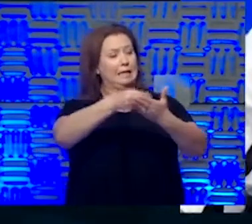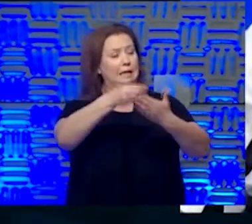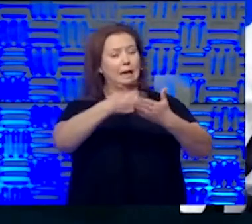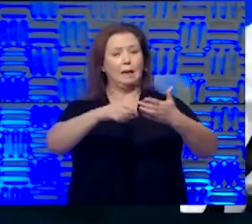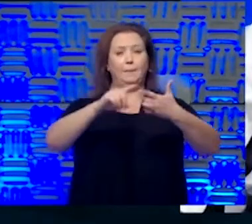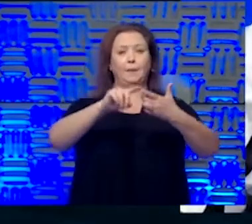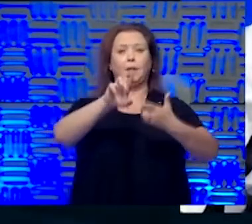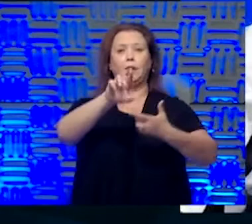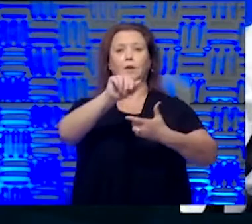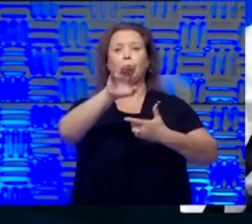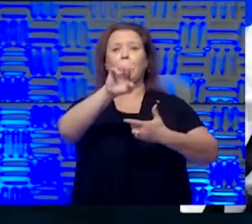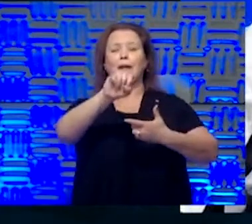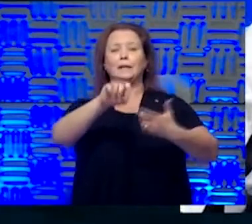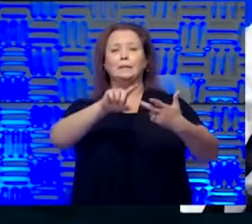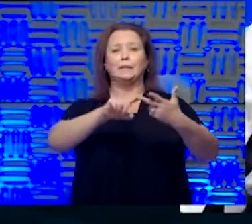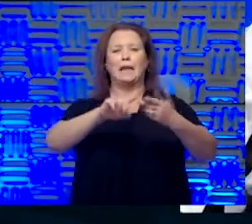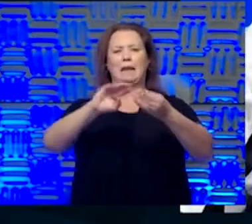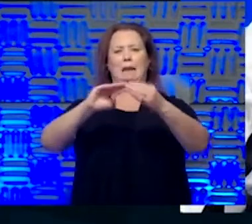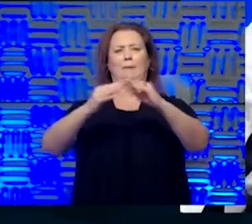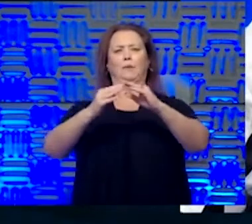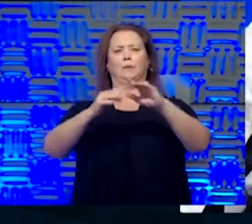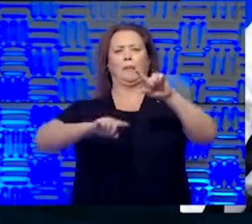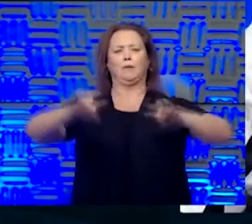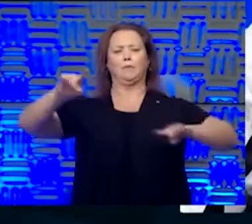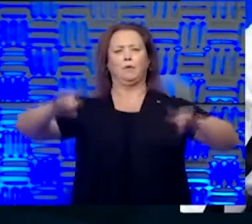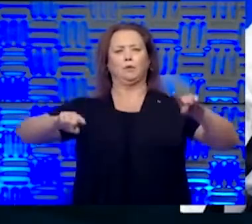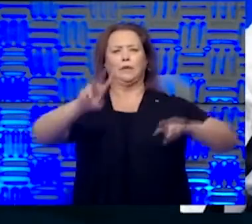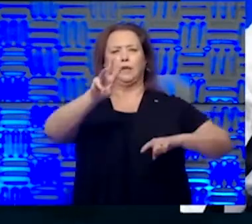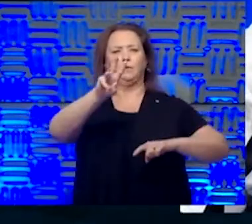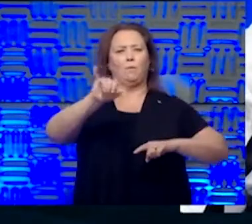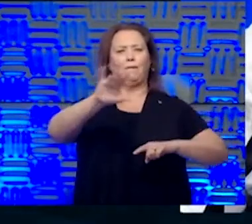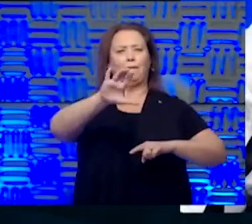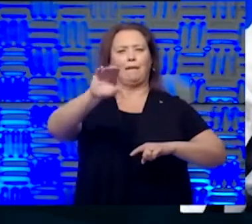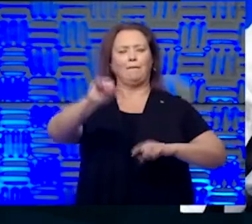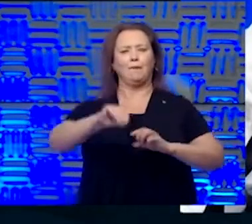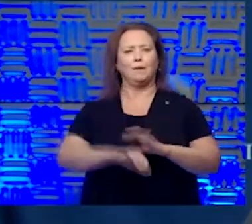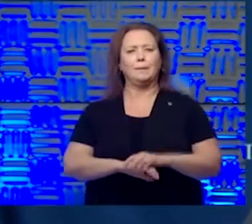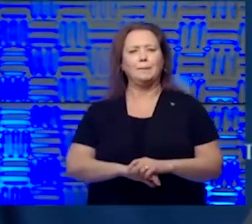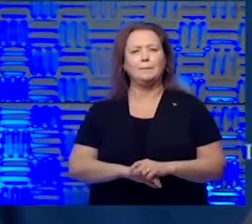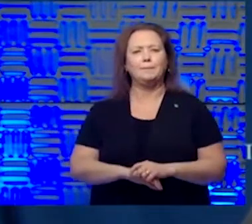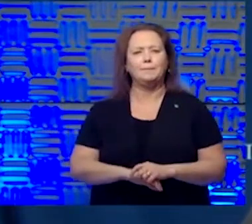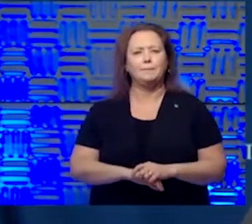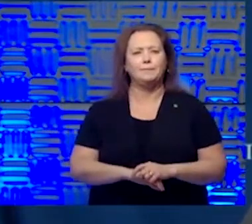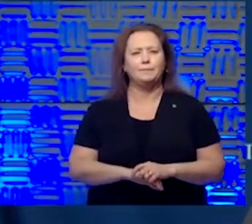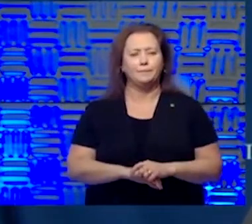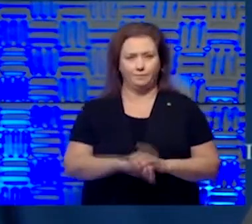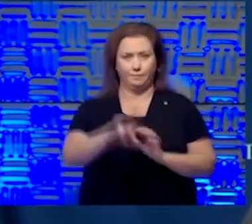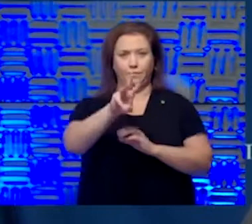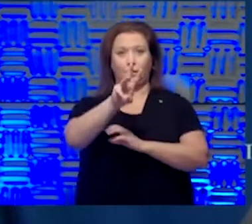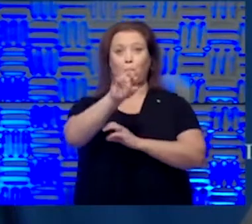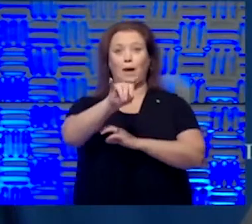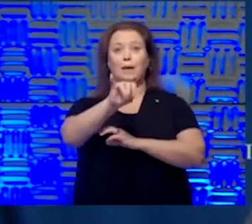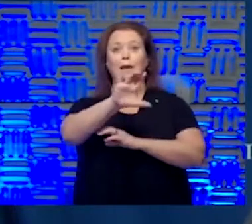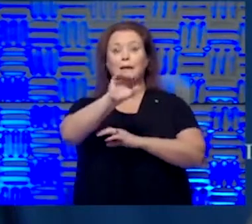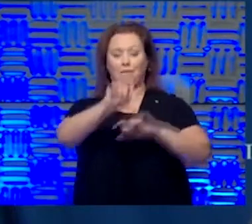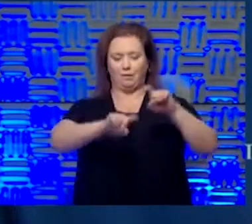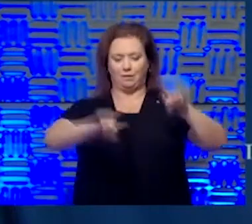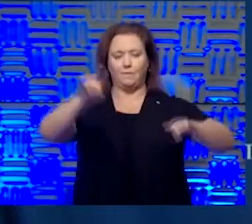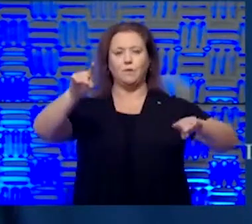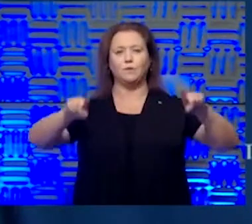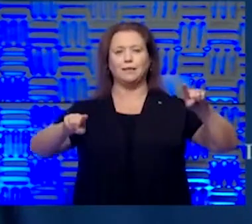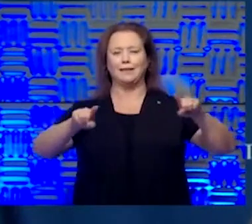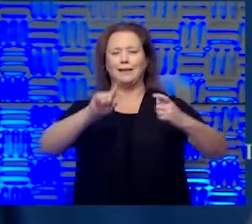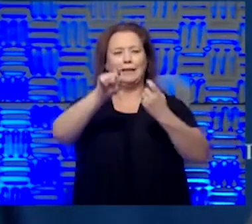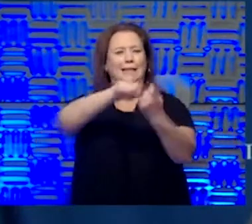racial and statistics about diversity in Wyandotte, Allen. Yeah, so Wyandotte's very diverse. I don't have